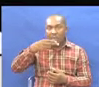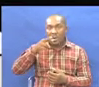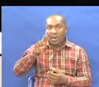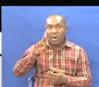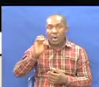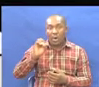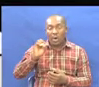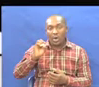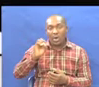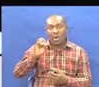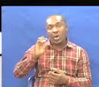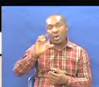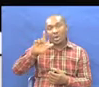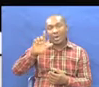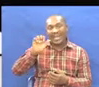using